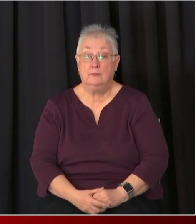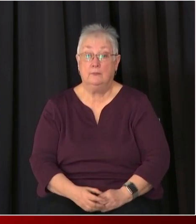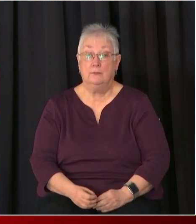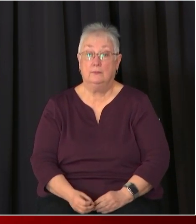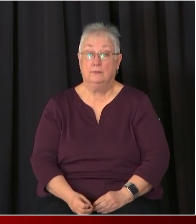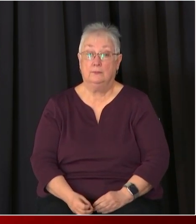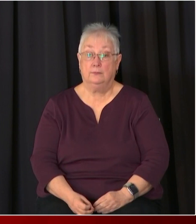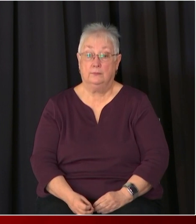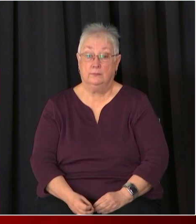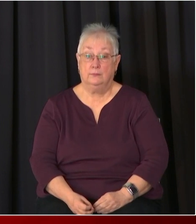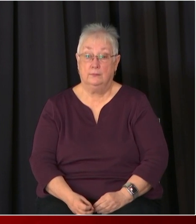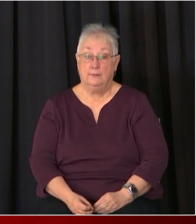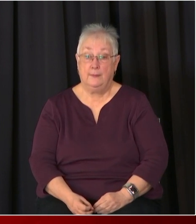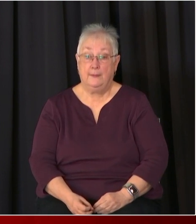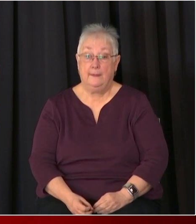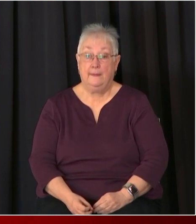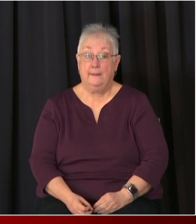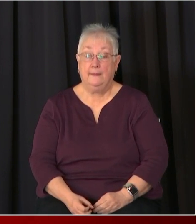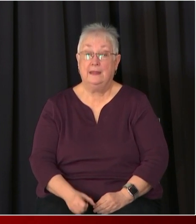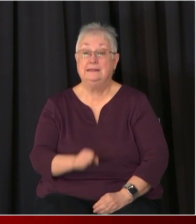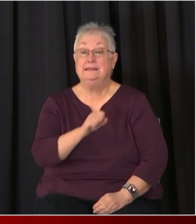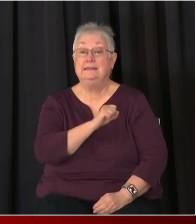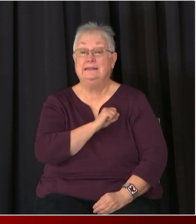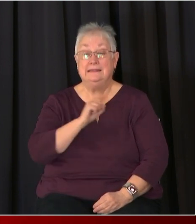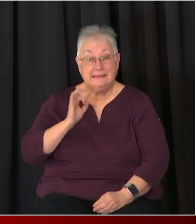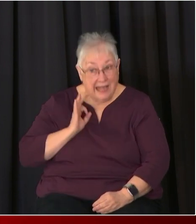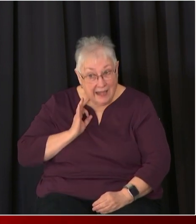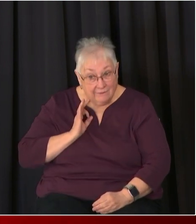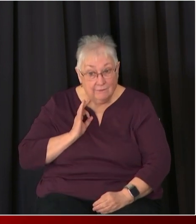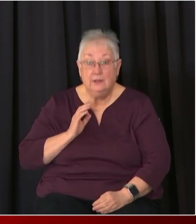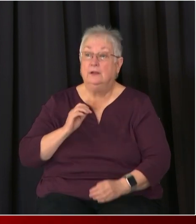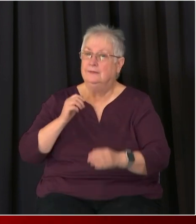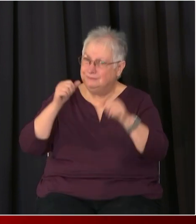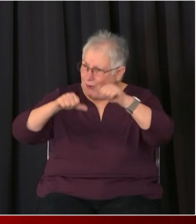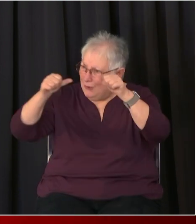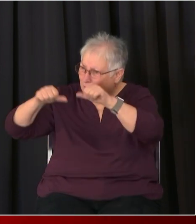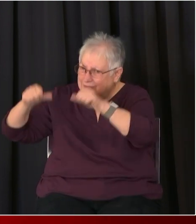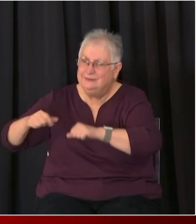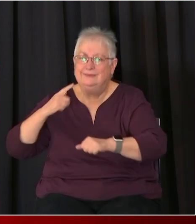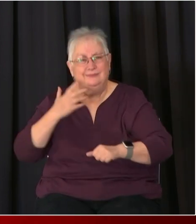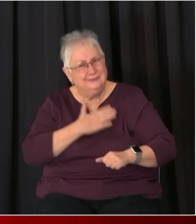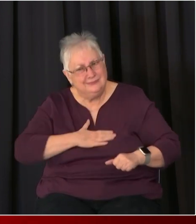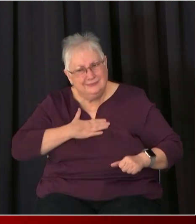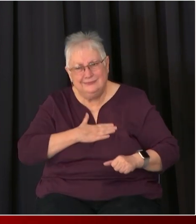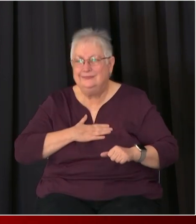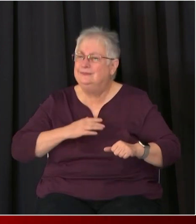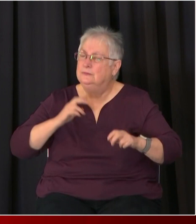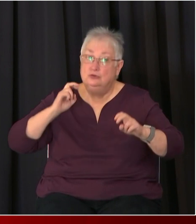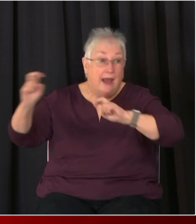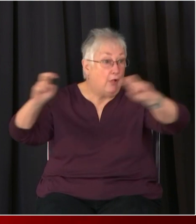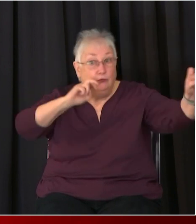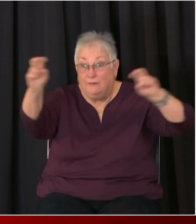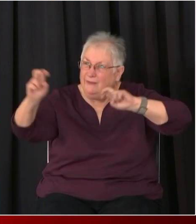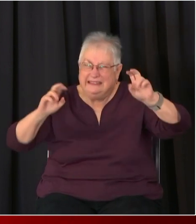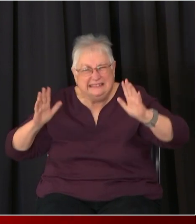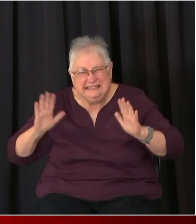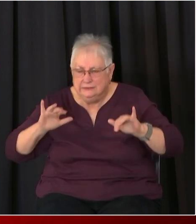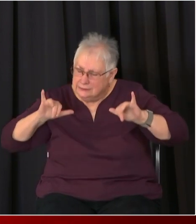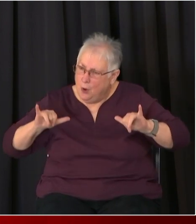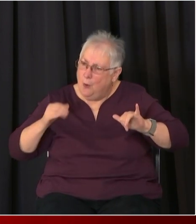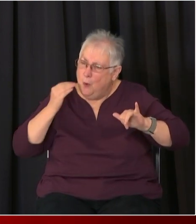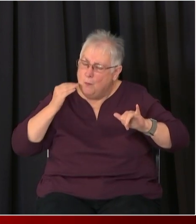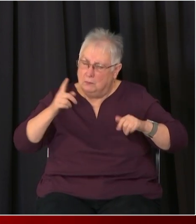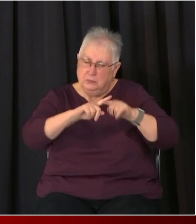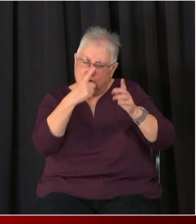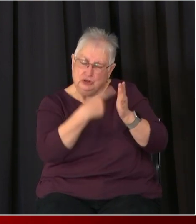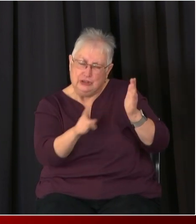In further, if you do have anyone in your home, we recommend that you wear a mask, social distance, and